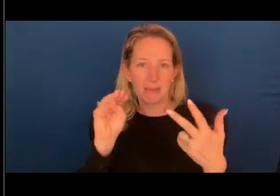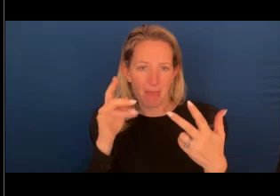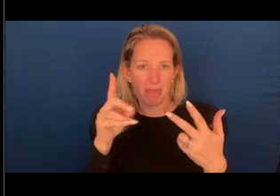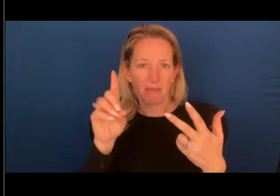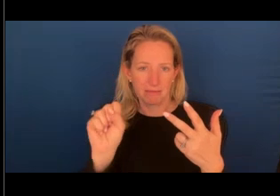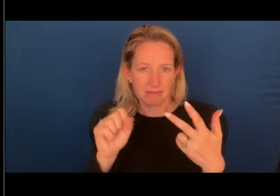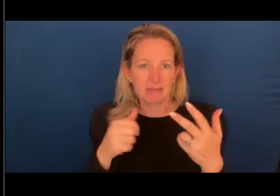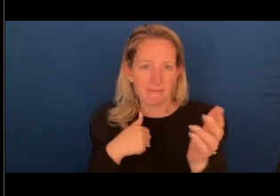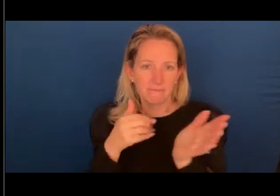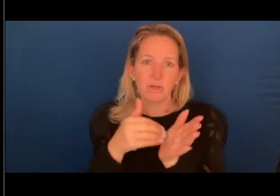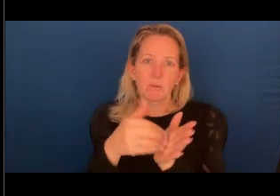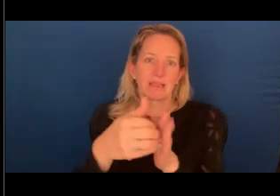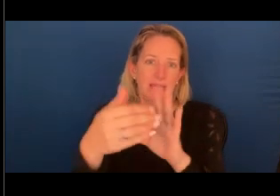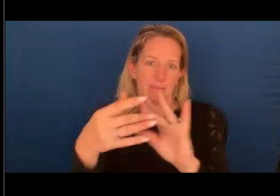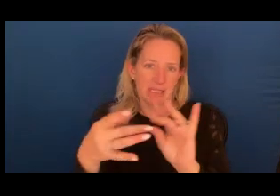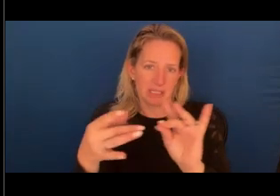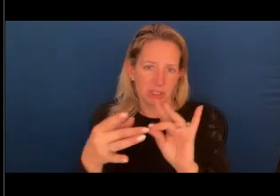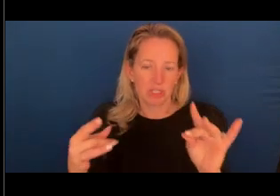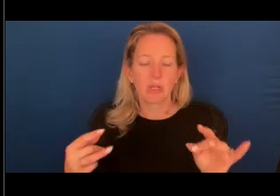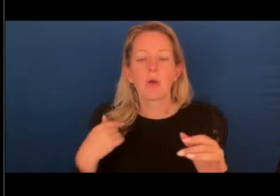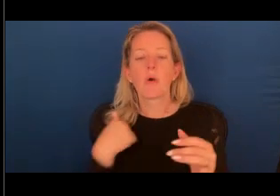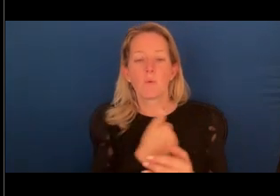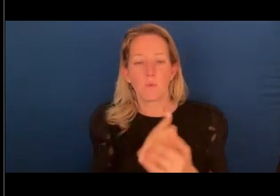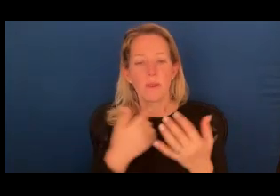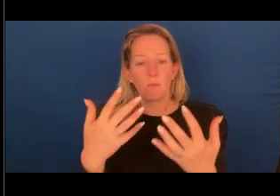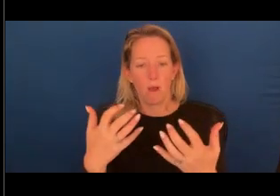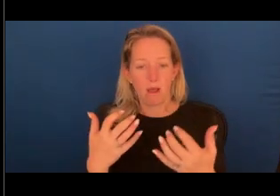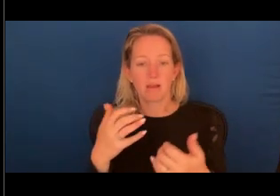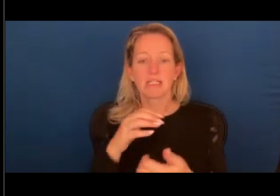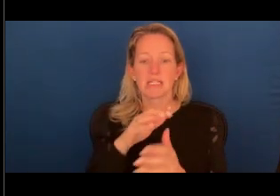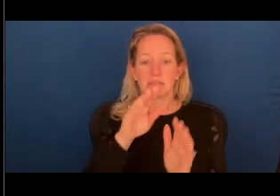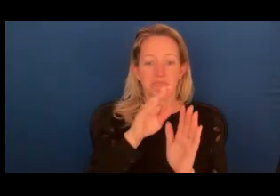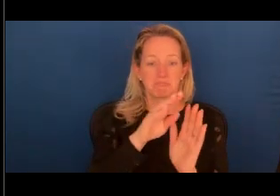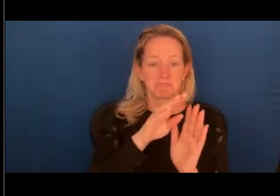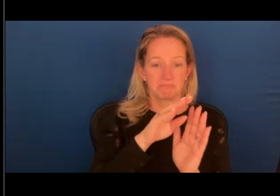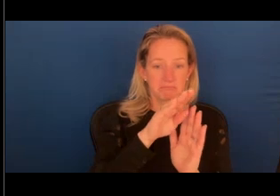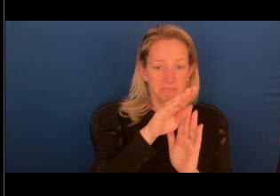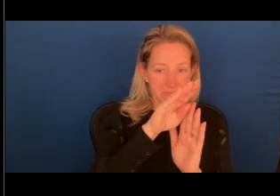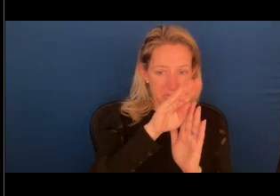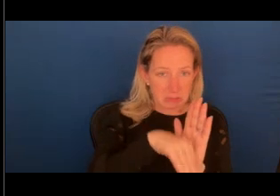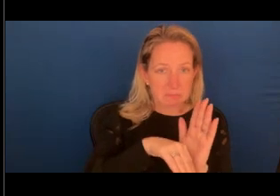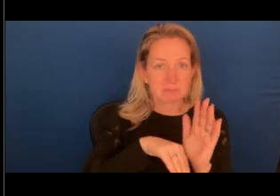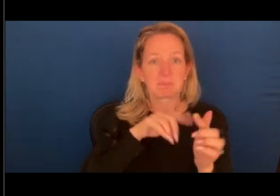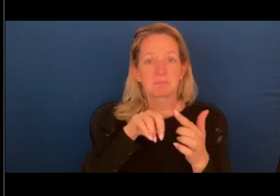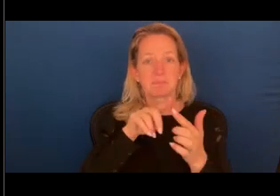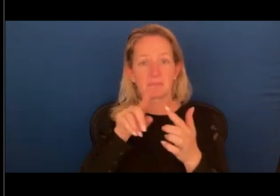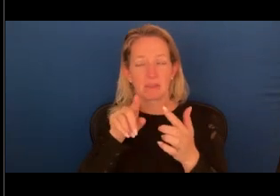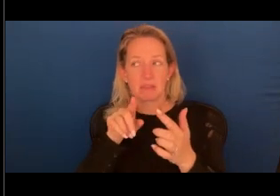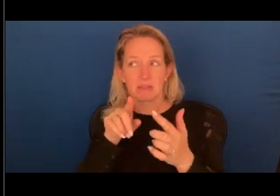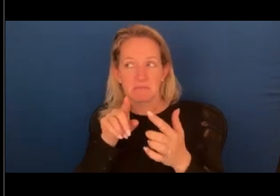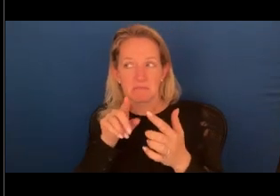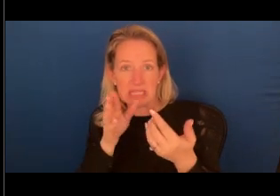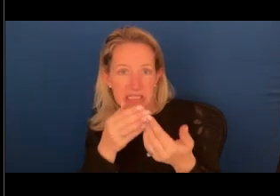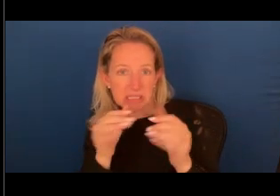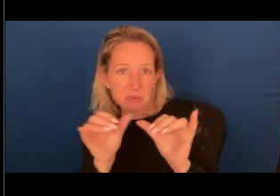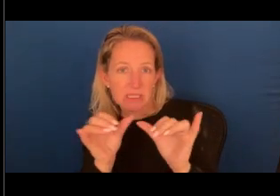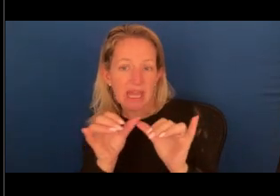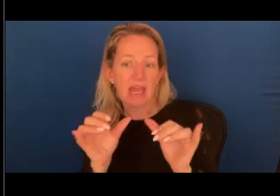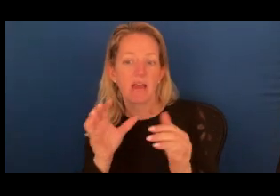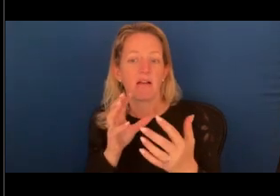we can make the inexpensive and specific and easy to scale, okay? And please note that inexpensive